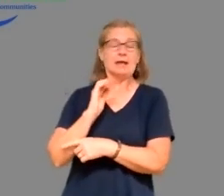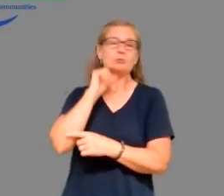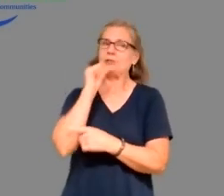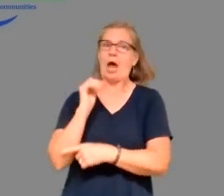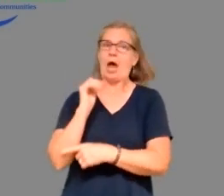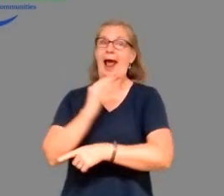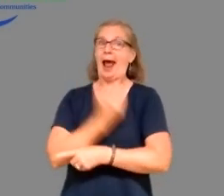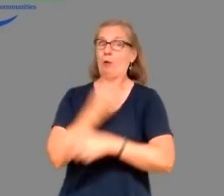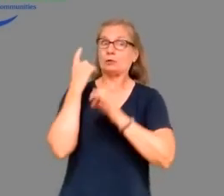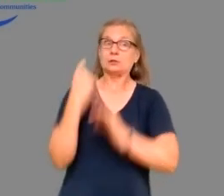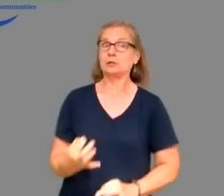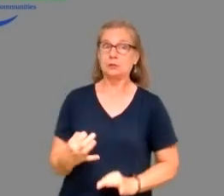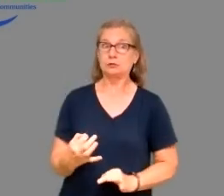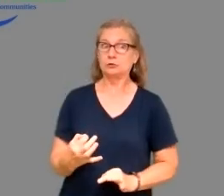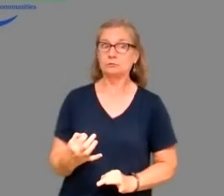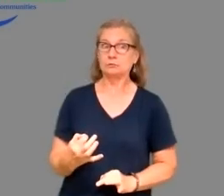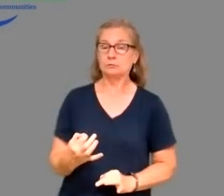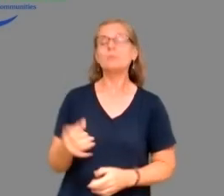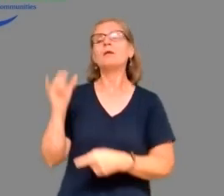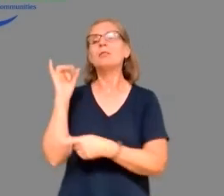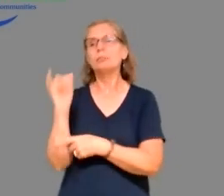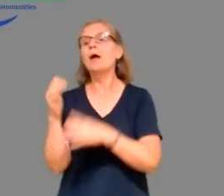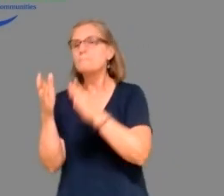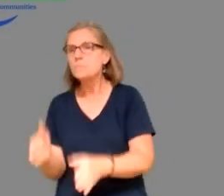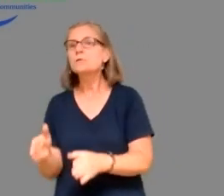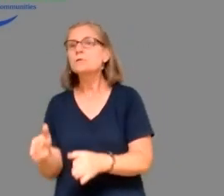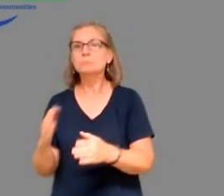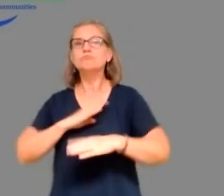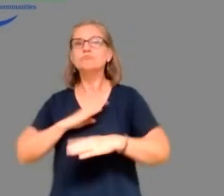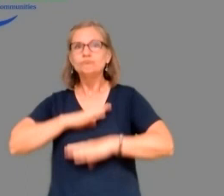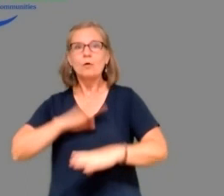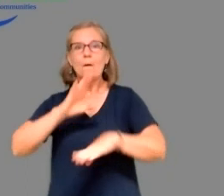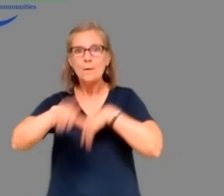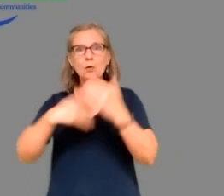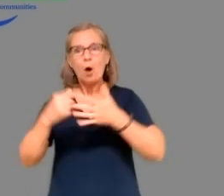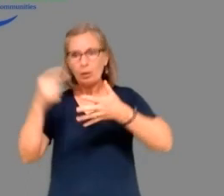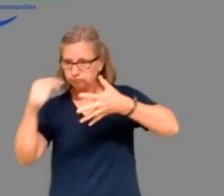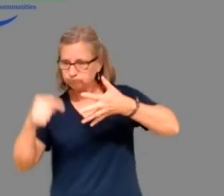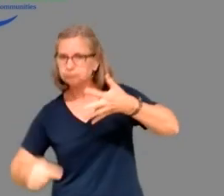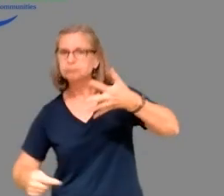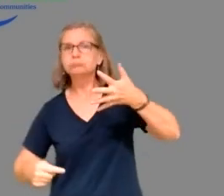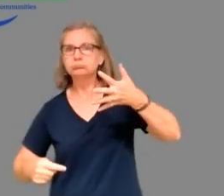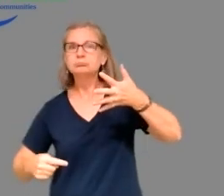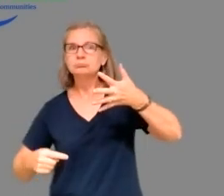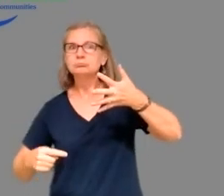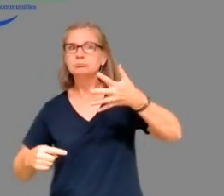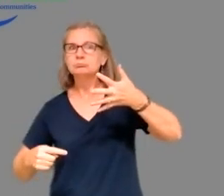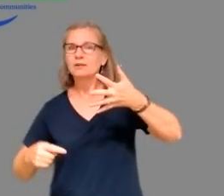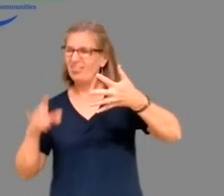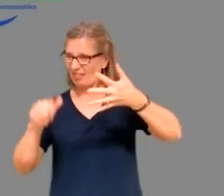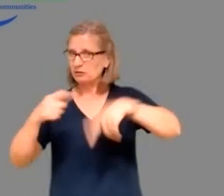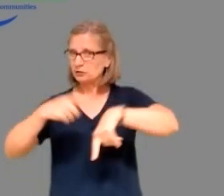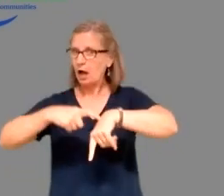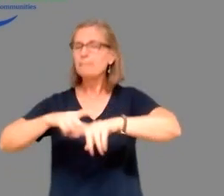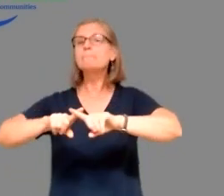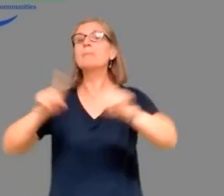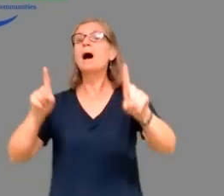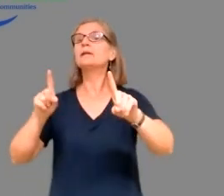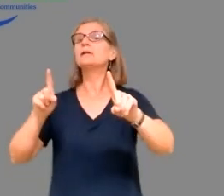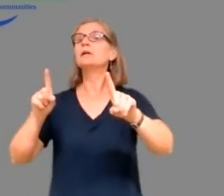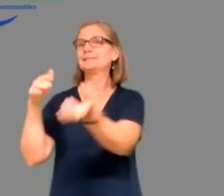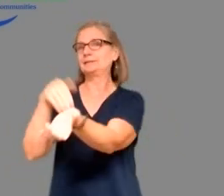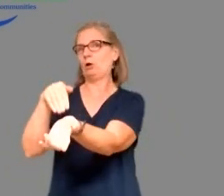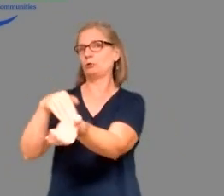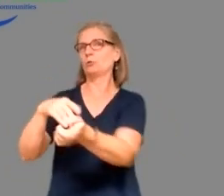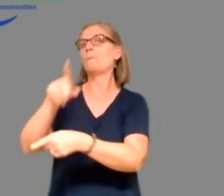have met the testing criteria that was in place at the time. But ultimately, it's up to a provider to order that test,